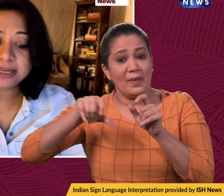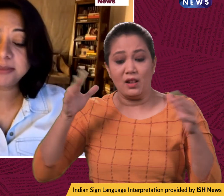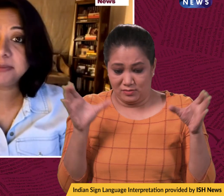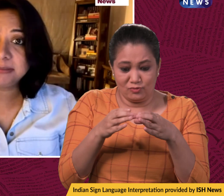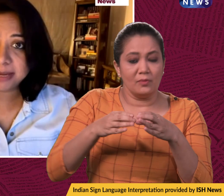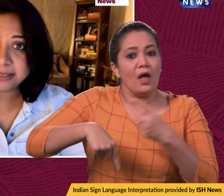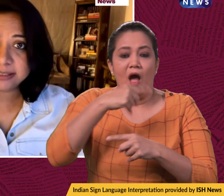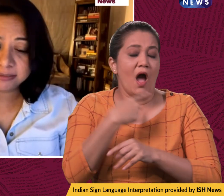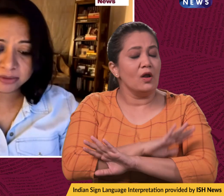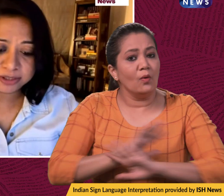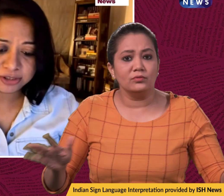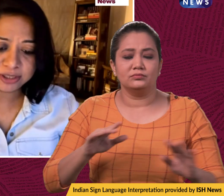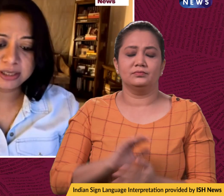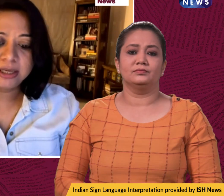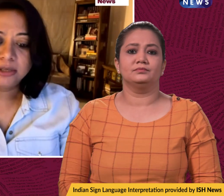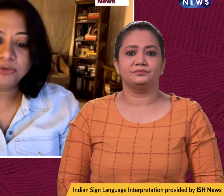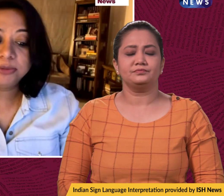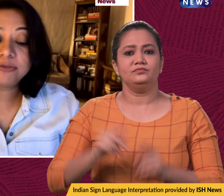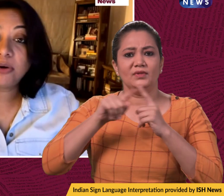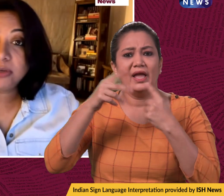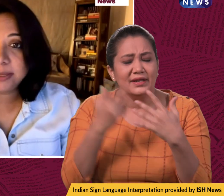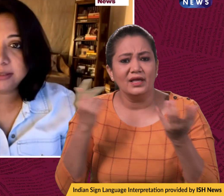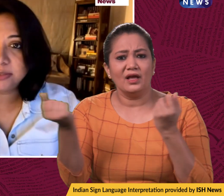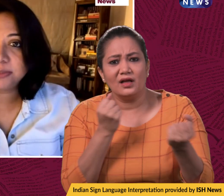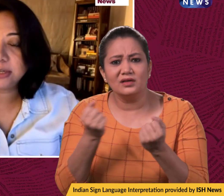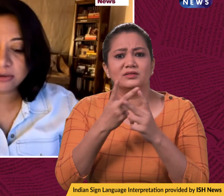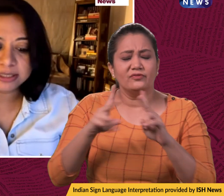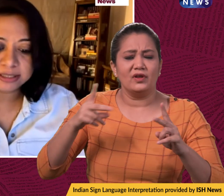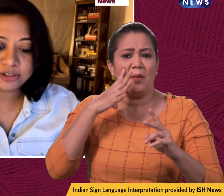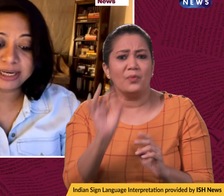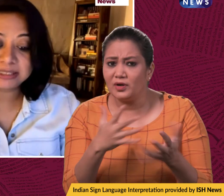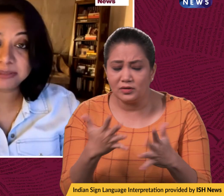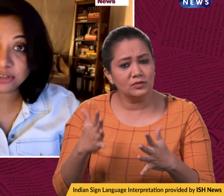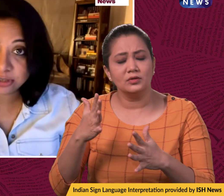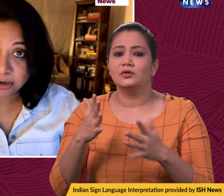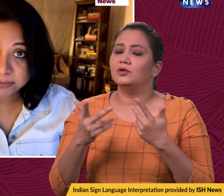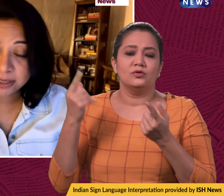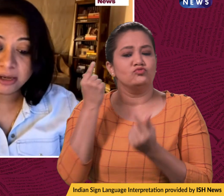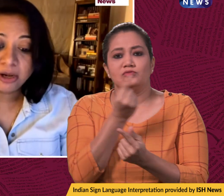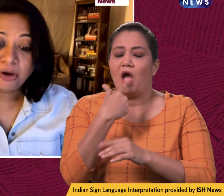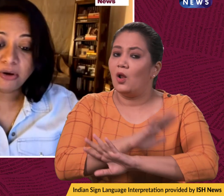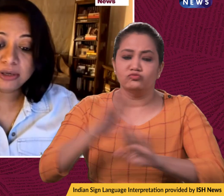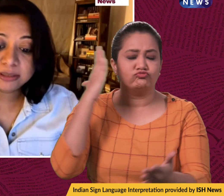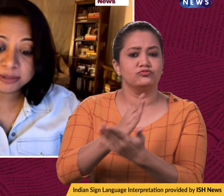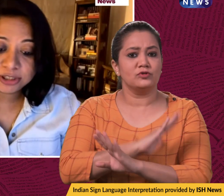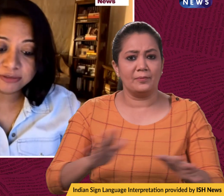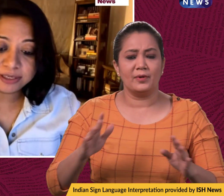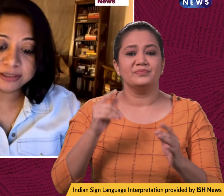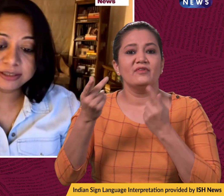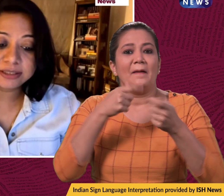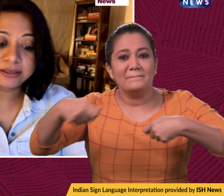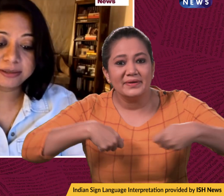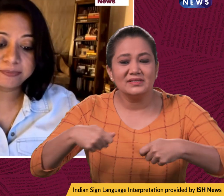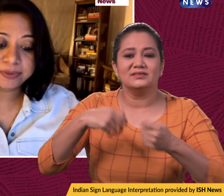people at a time has been banned in the Mon District. Movement of all vehicles, which are non-essential, has been stopped. All commercial